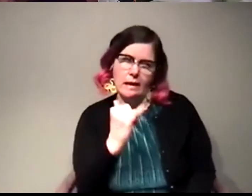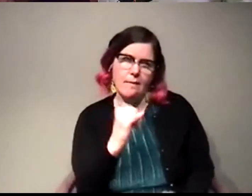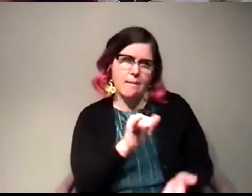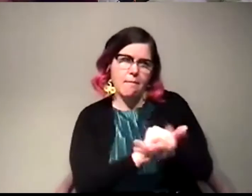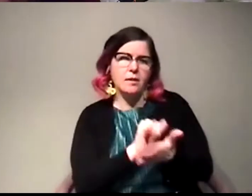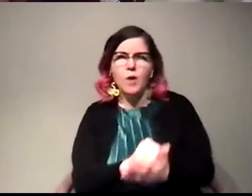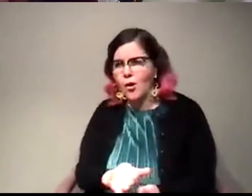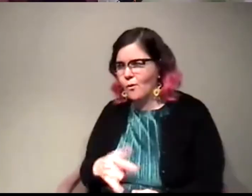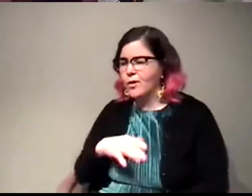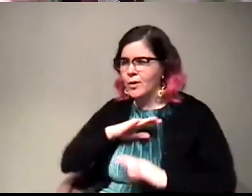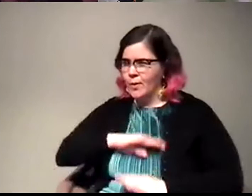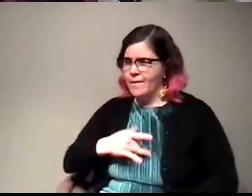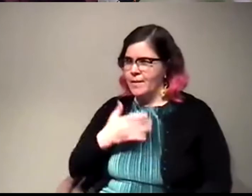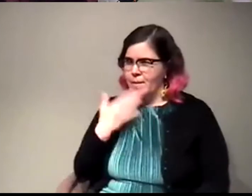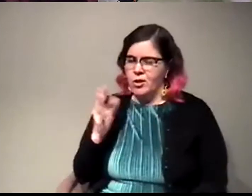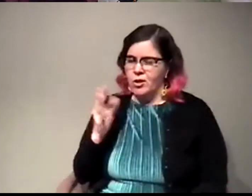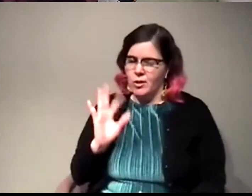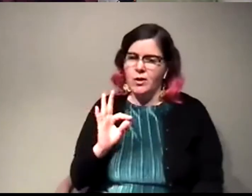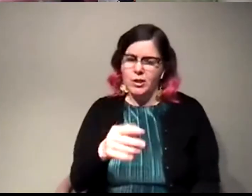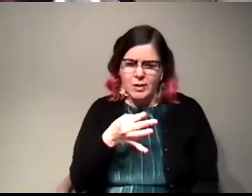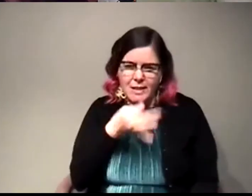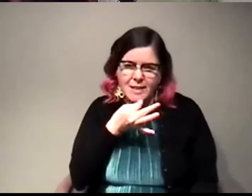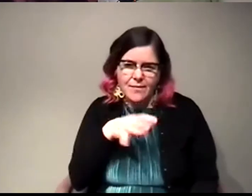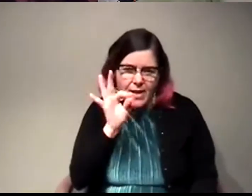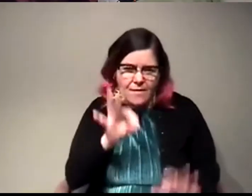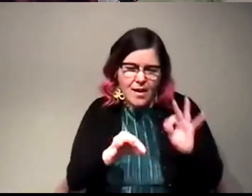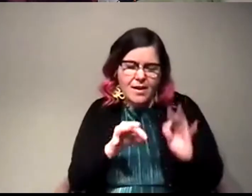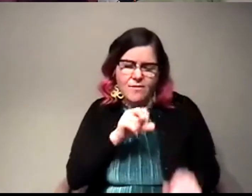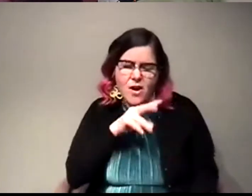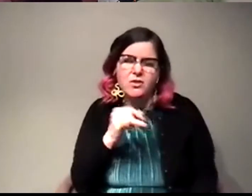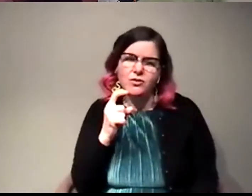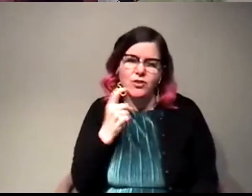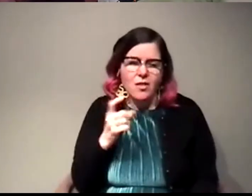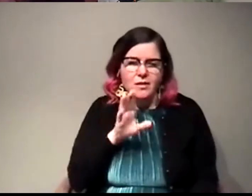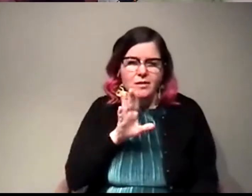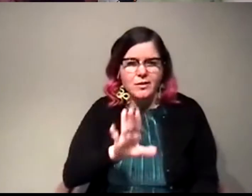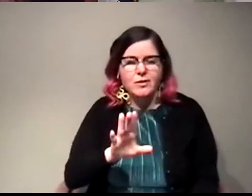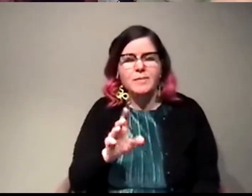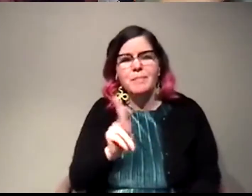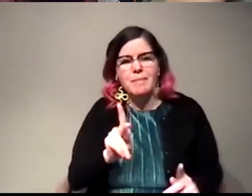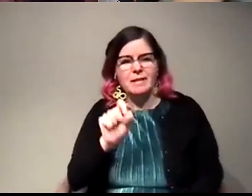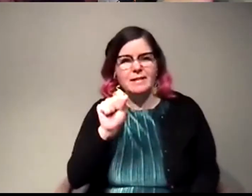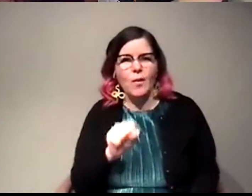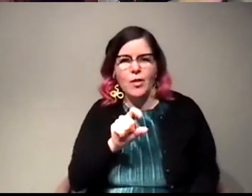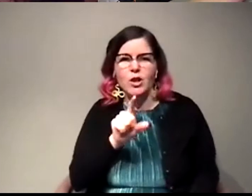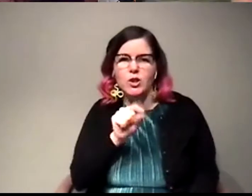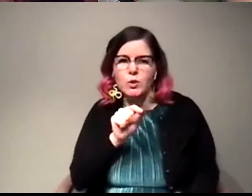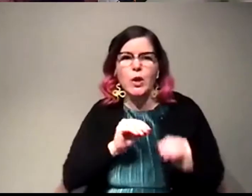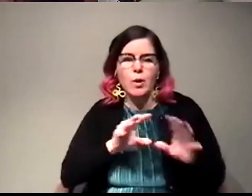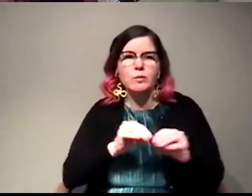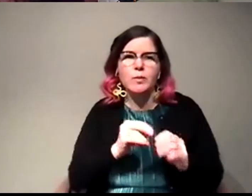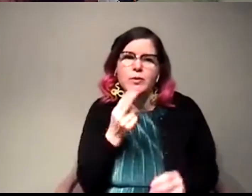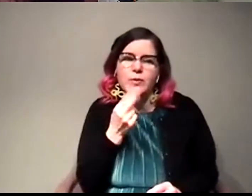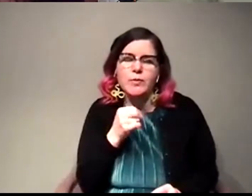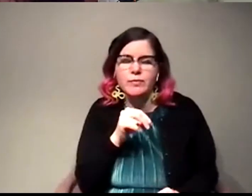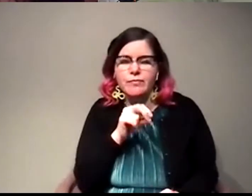does make me feel better. I feel like you are great at finding frogs. I'm always so jealous of all the people in the South on Twitter who are posting these cute little frogs